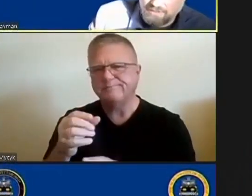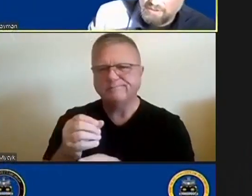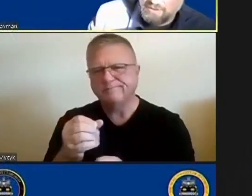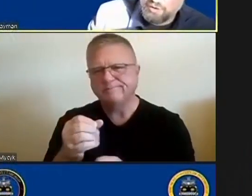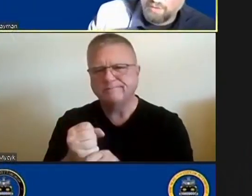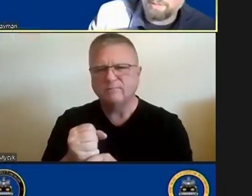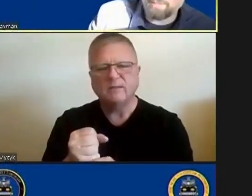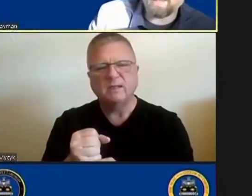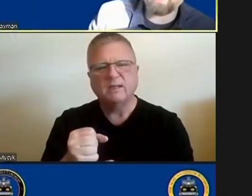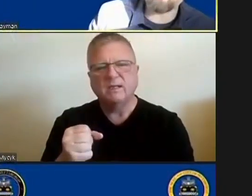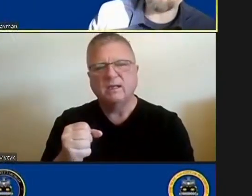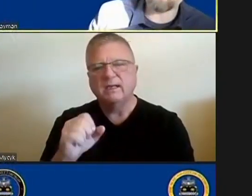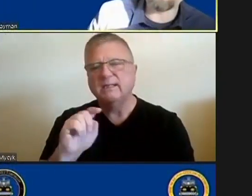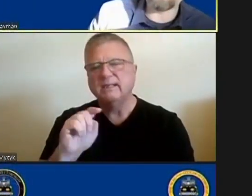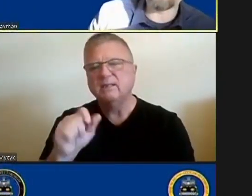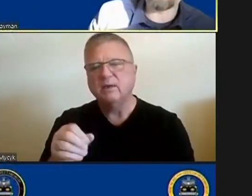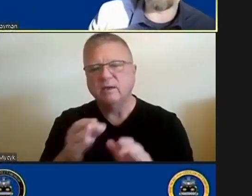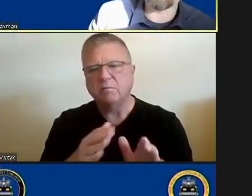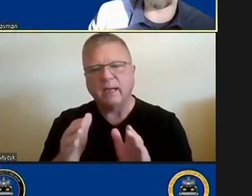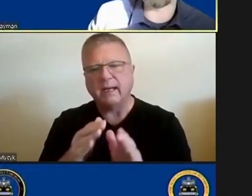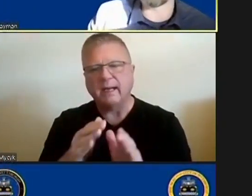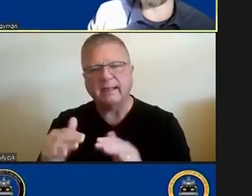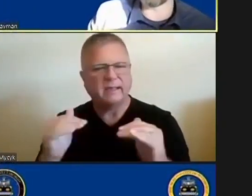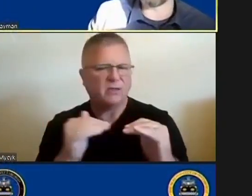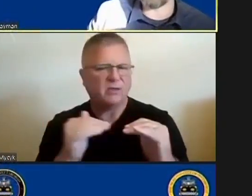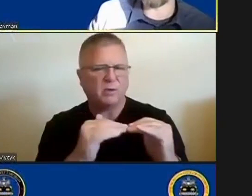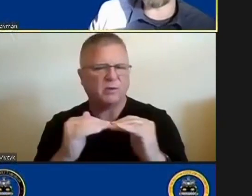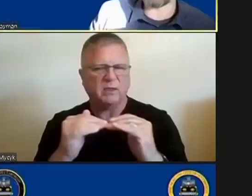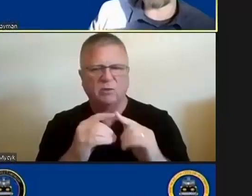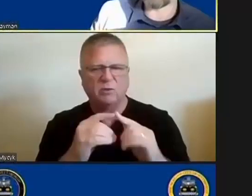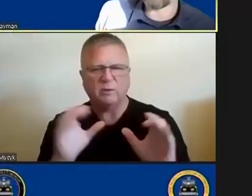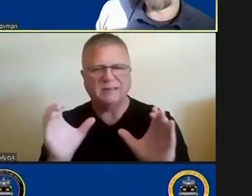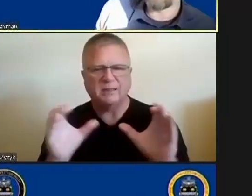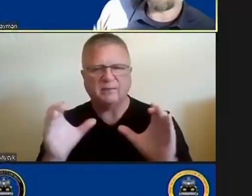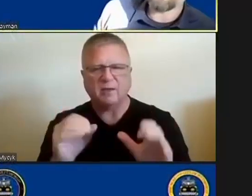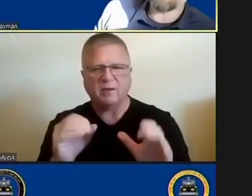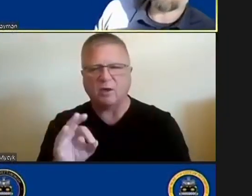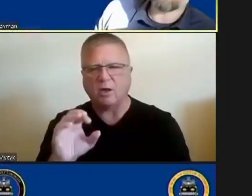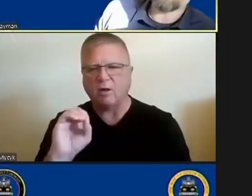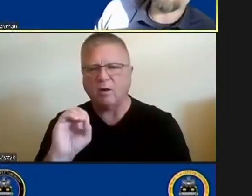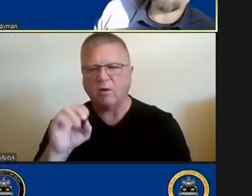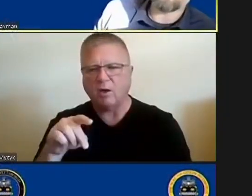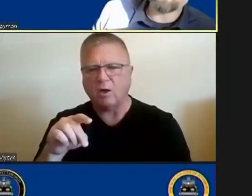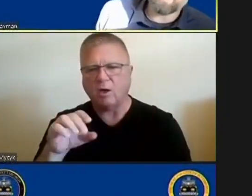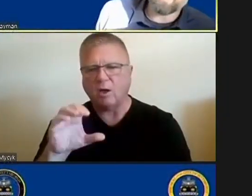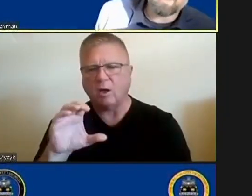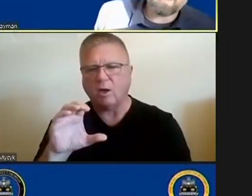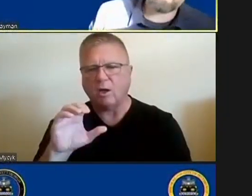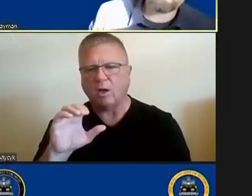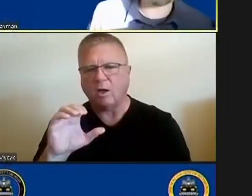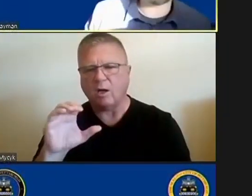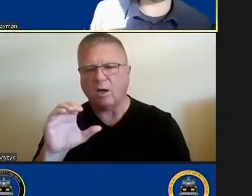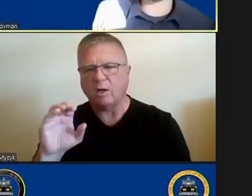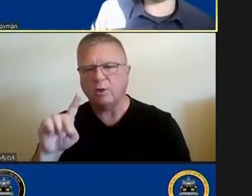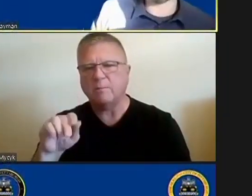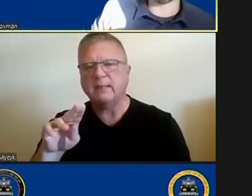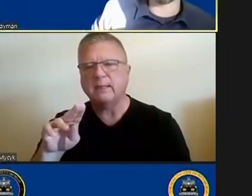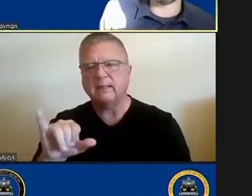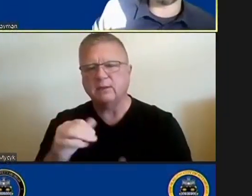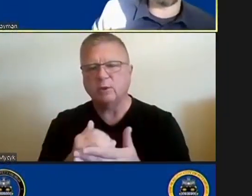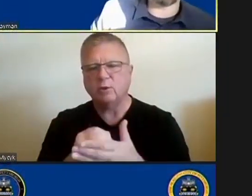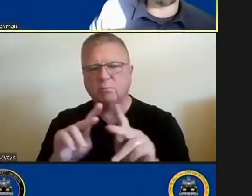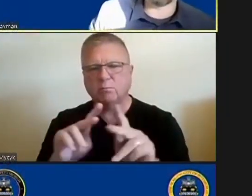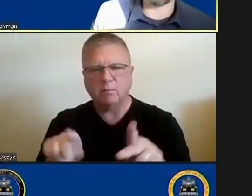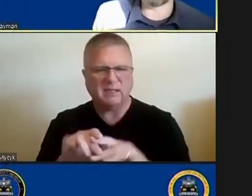the zoning and planning equivalent of a certificate of occupancy. So in the new permitting system, instead of